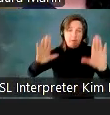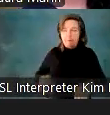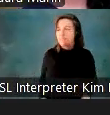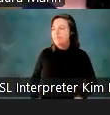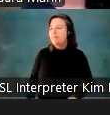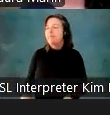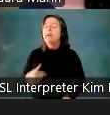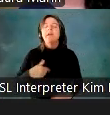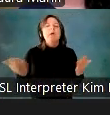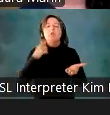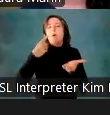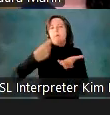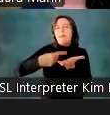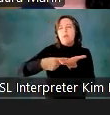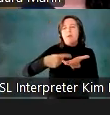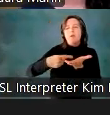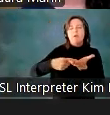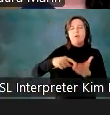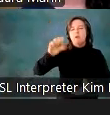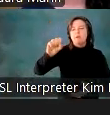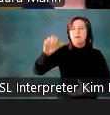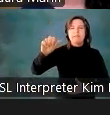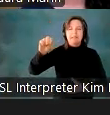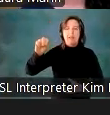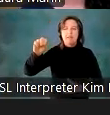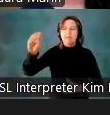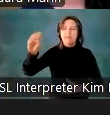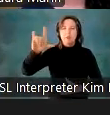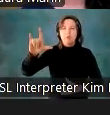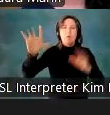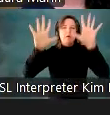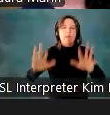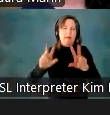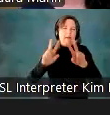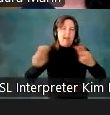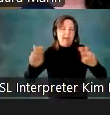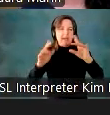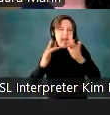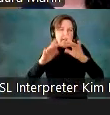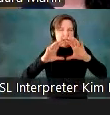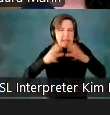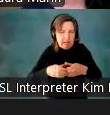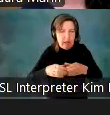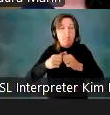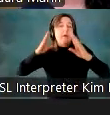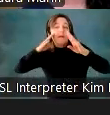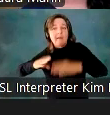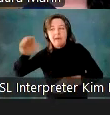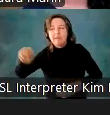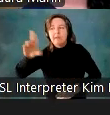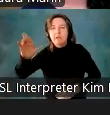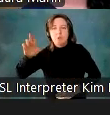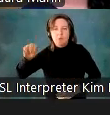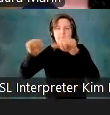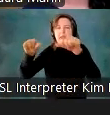So I'm here to talk about the Soil Climate Analysis Network with a focus on the Caribbean area, located in Salt Lake City, as